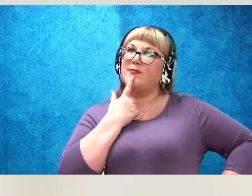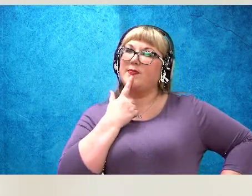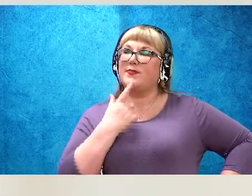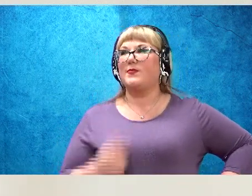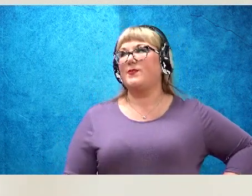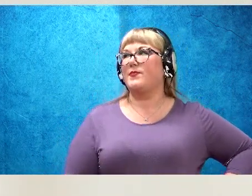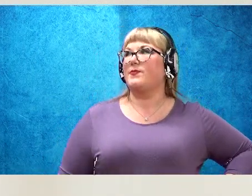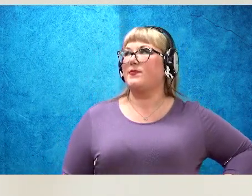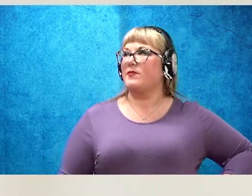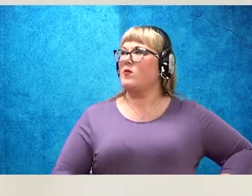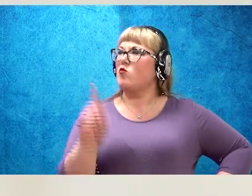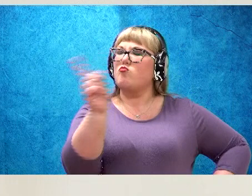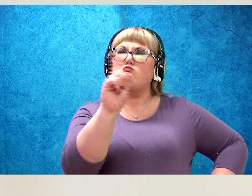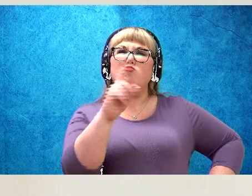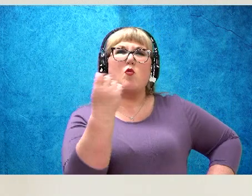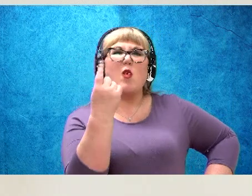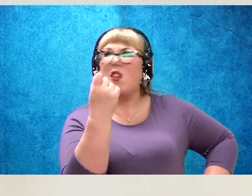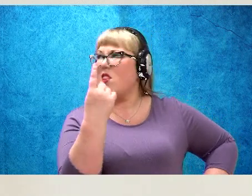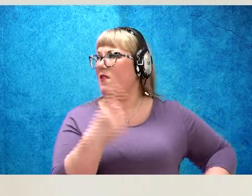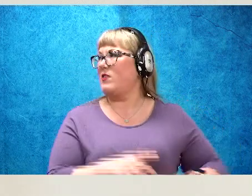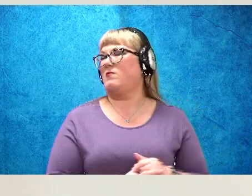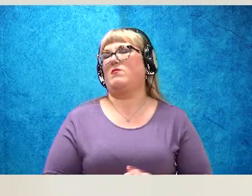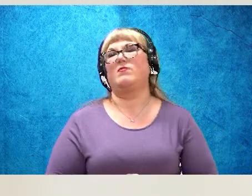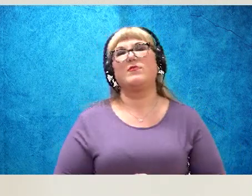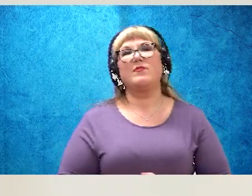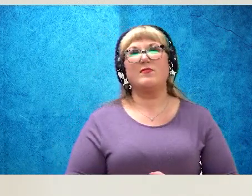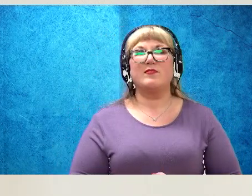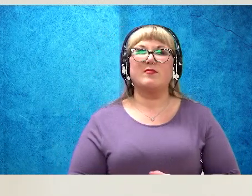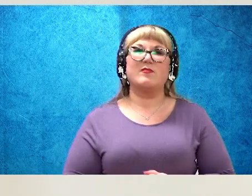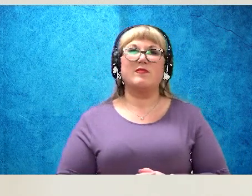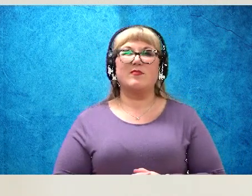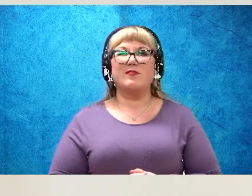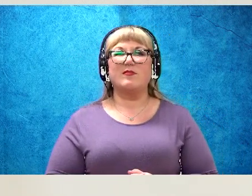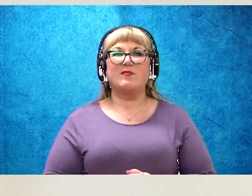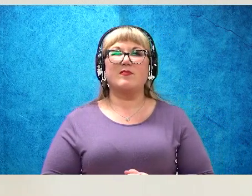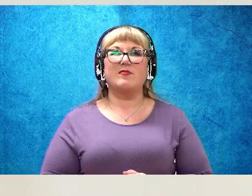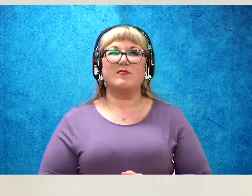Where will 11 go on my number path?